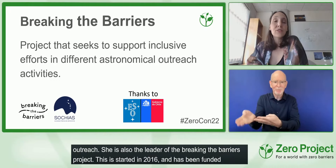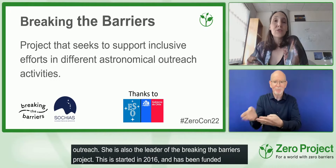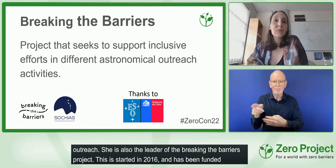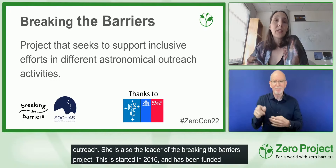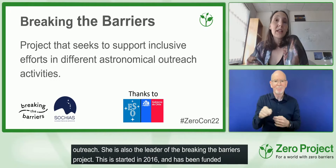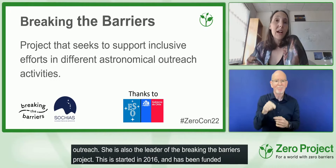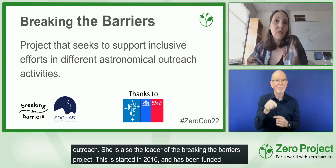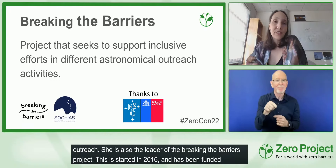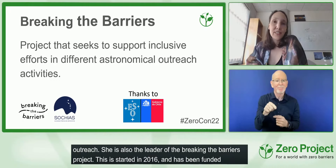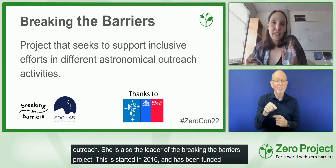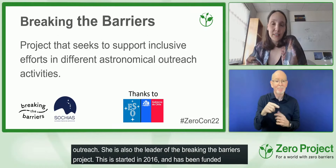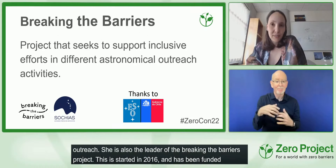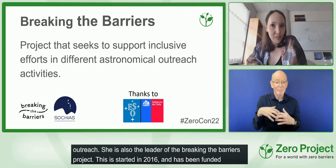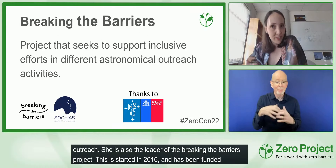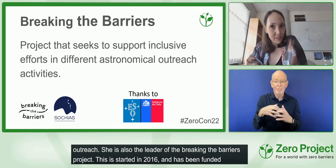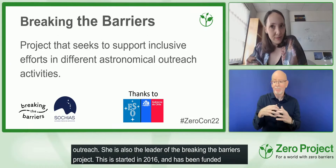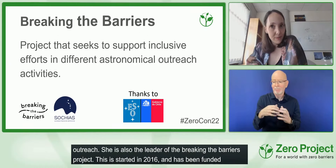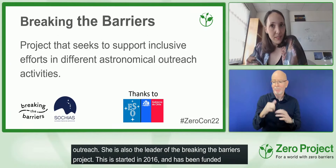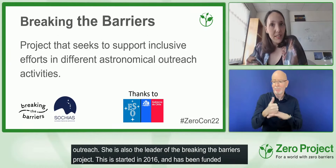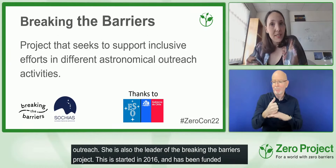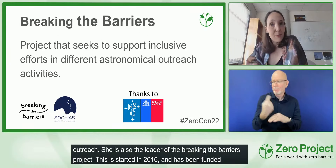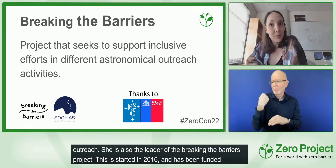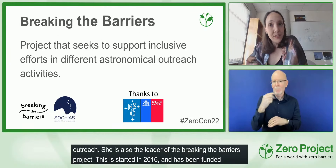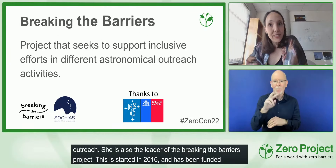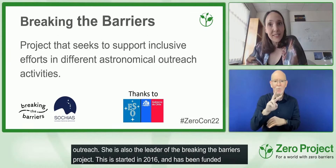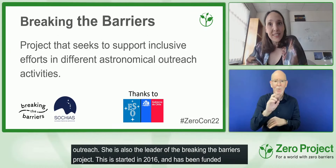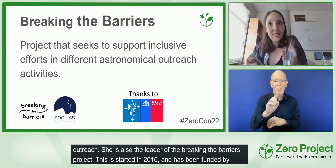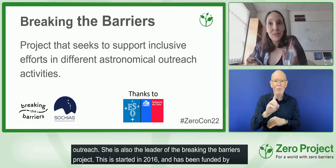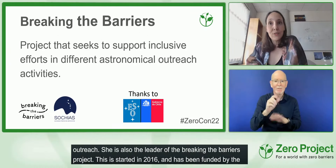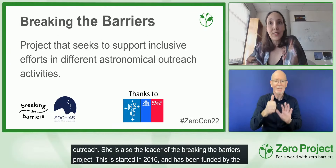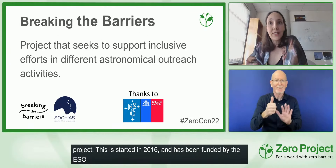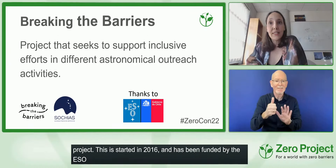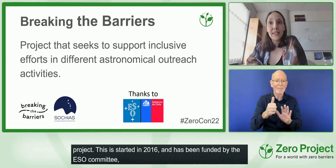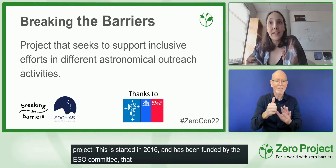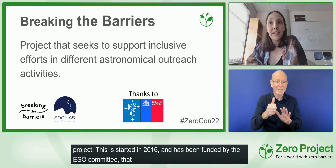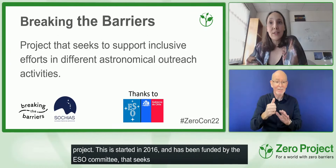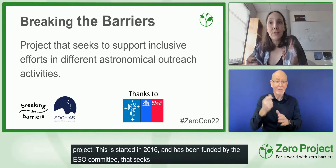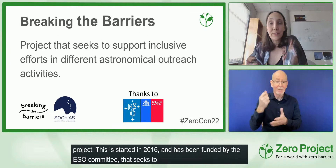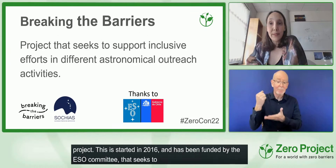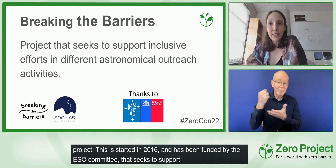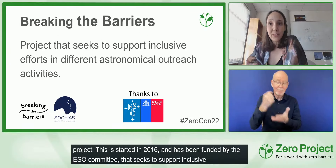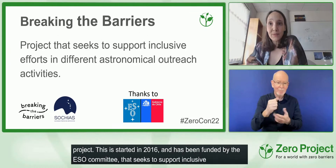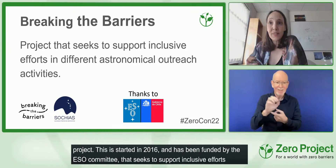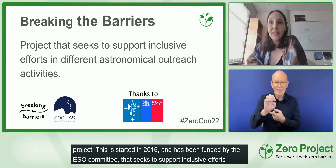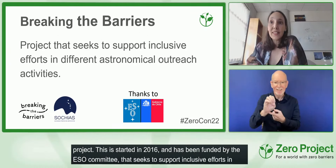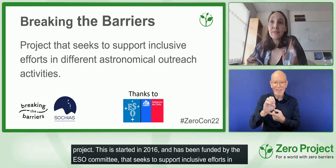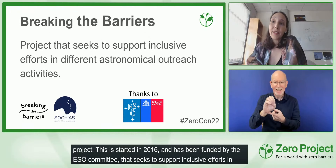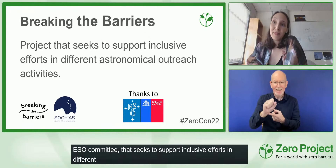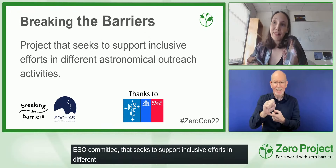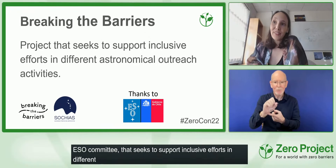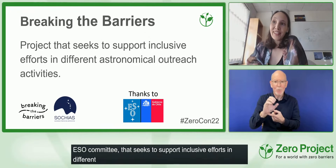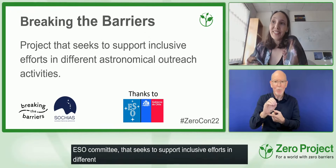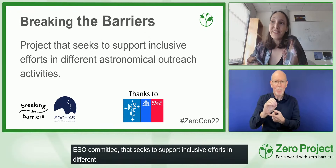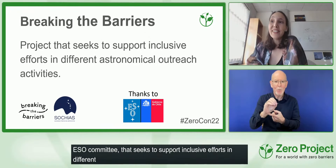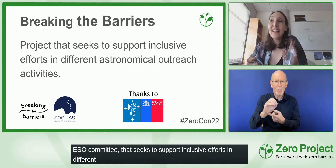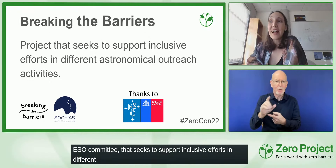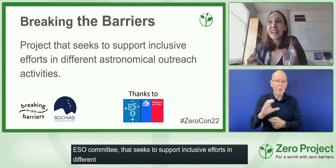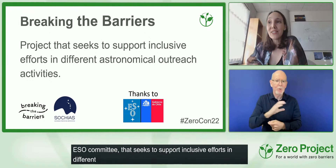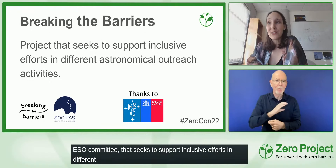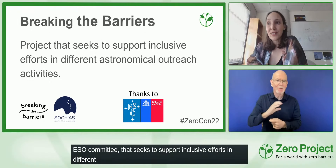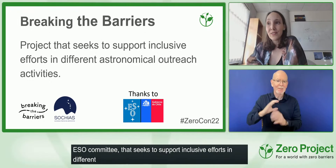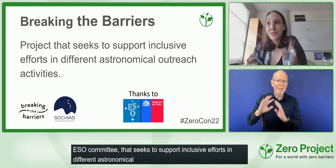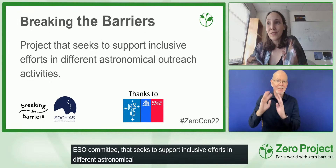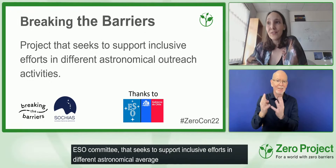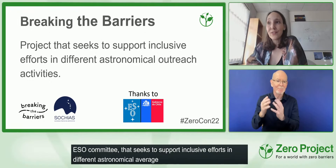different astronomical outreach activities. The project is in current version, led by María Fernanda Durán